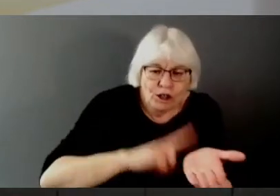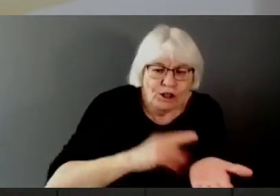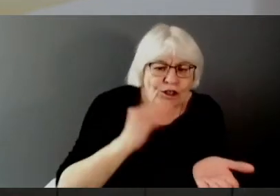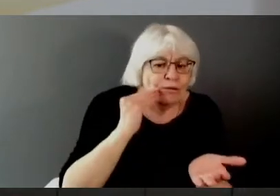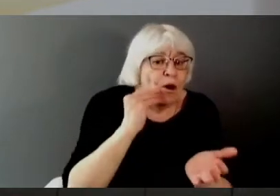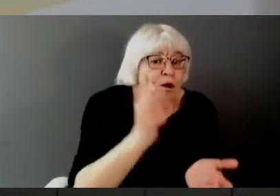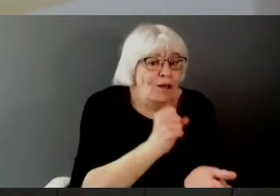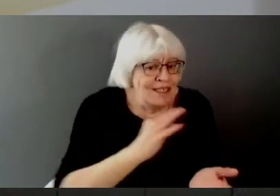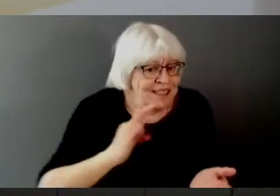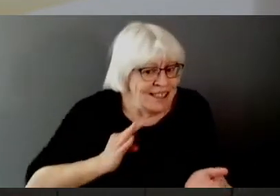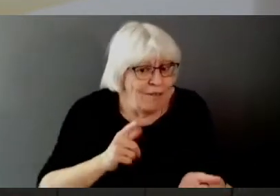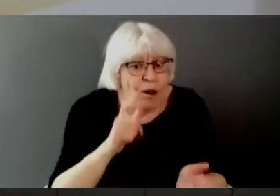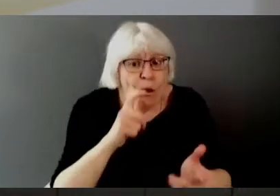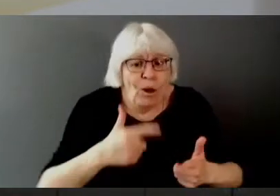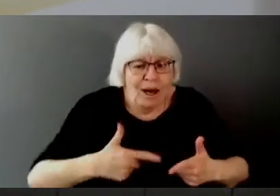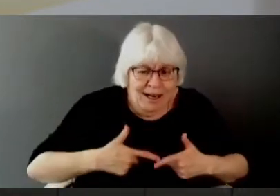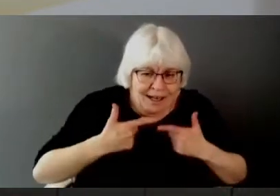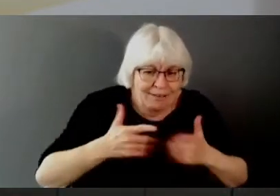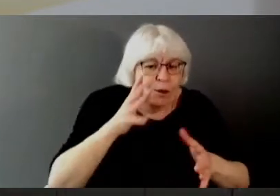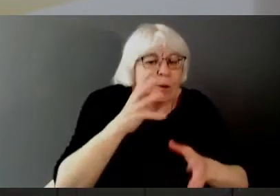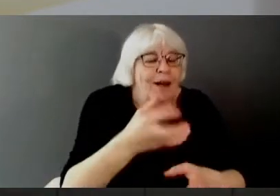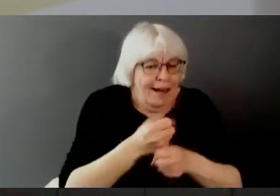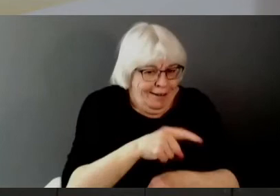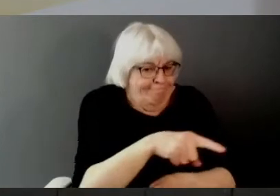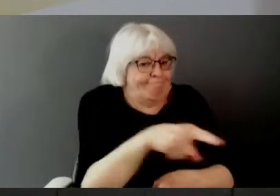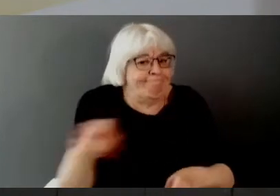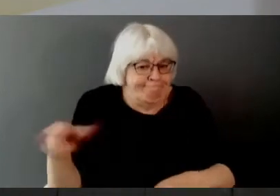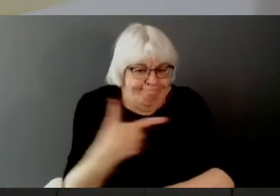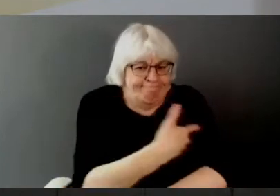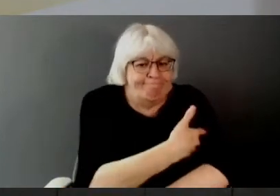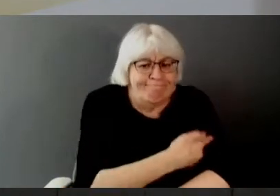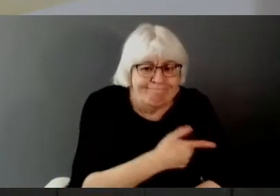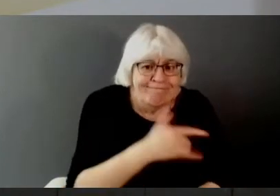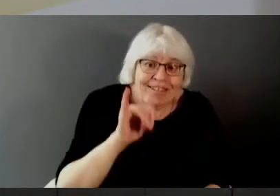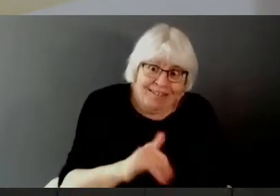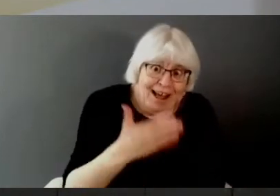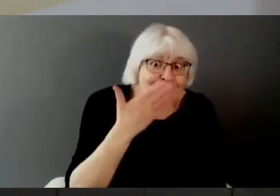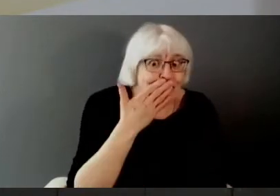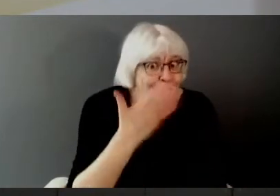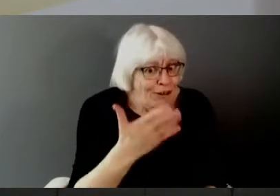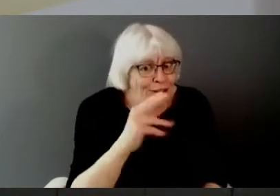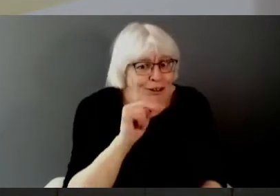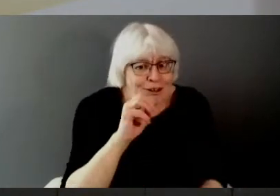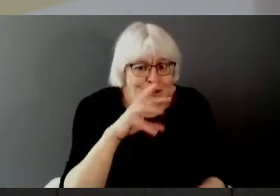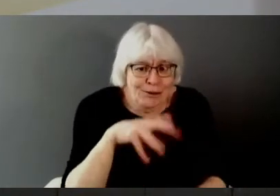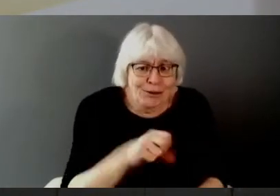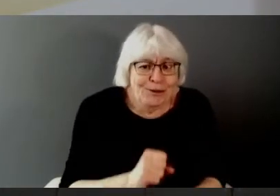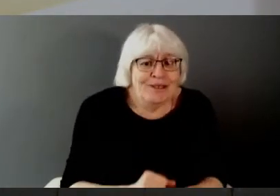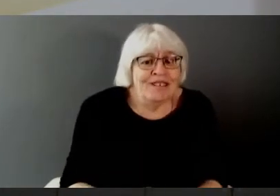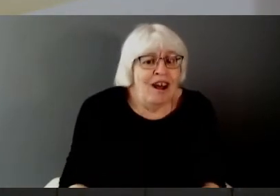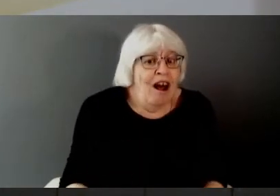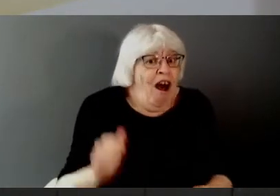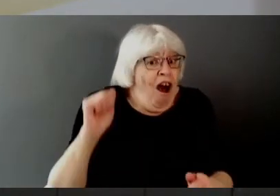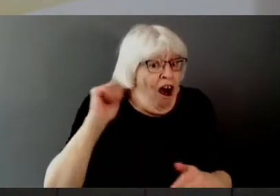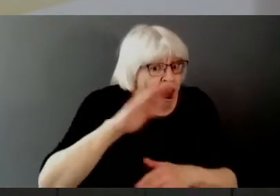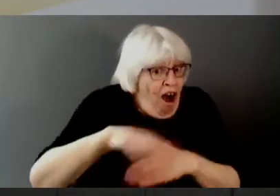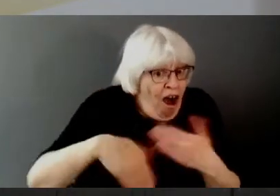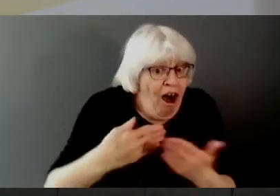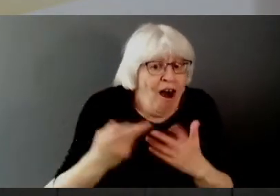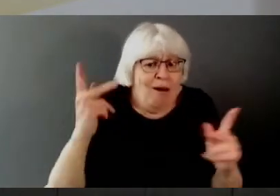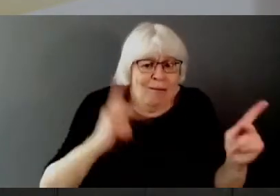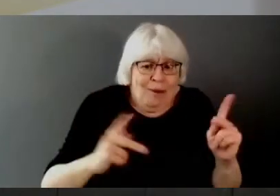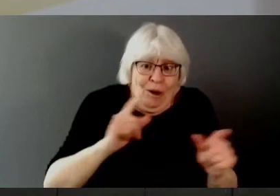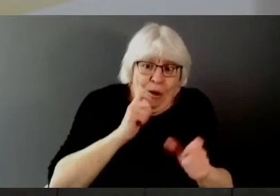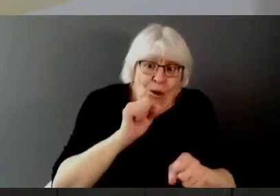this is great news for the province. And by the end of next week, we expect that everyone living and working in community care facilities as well across